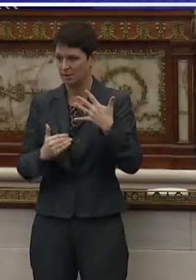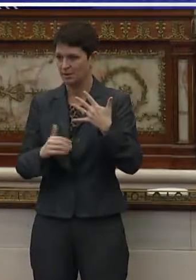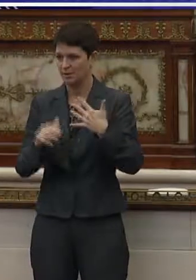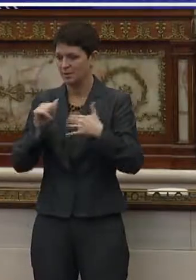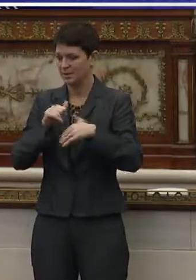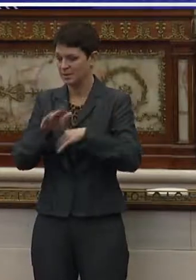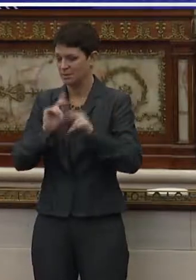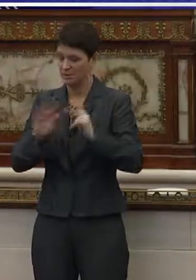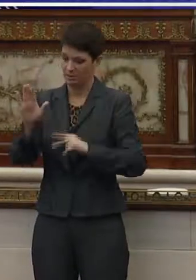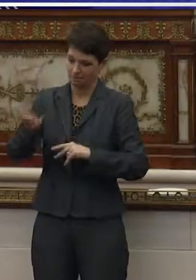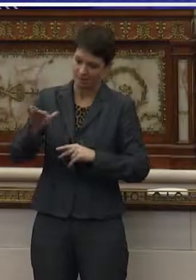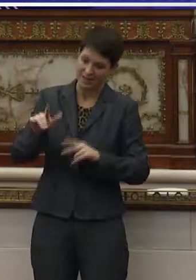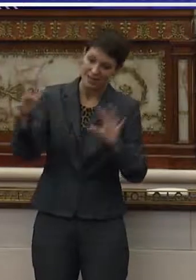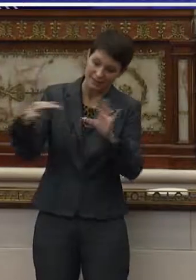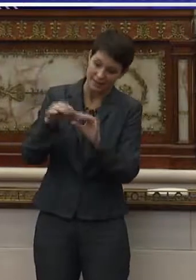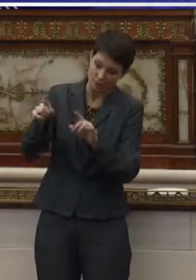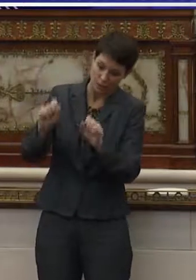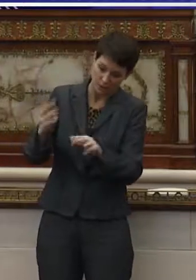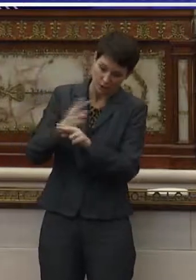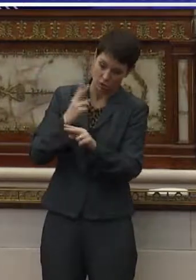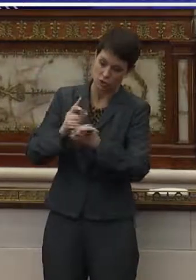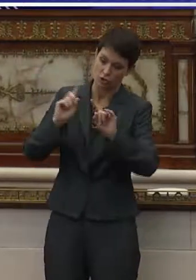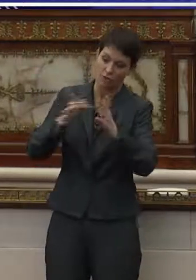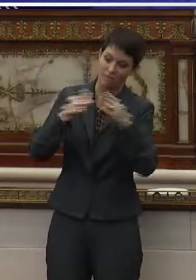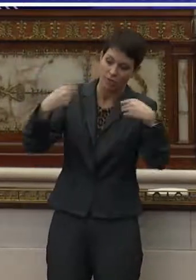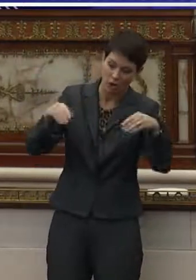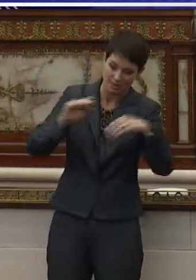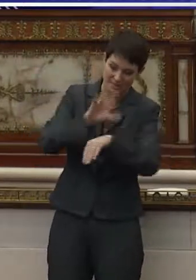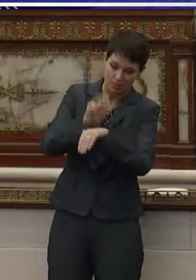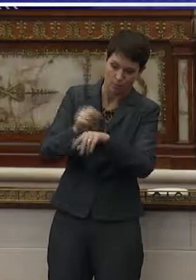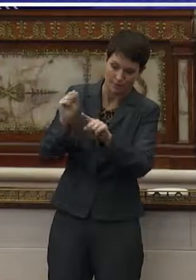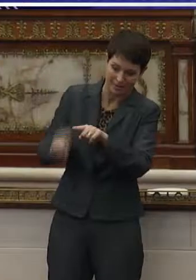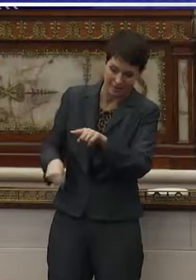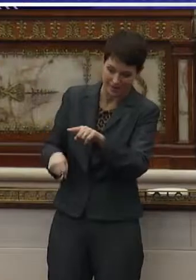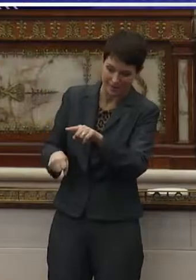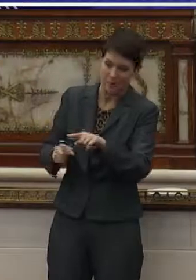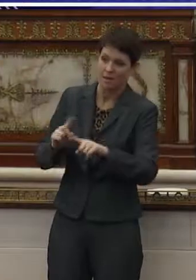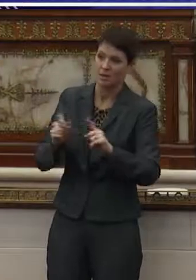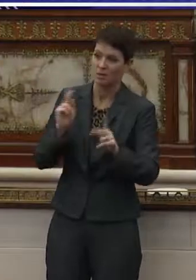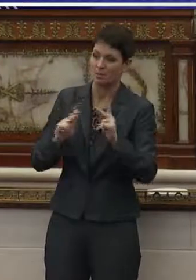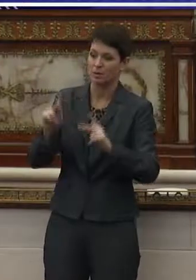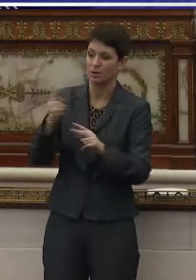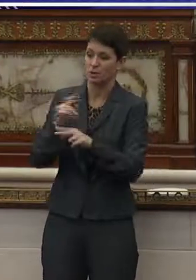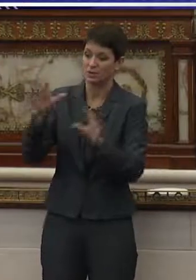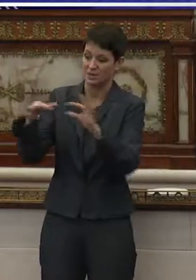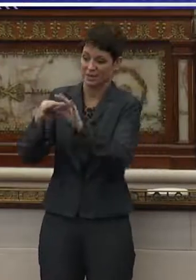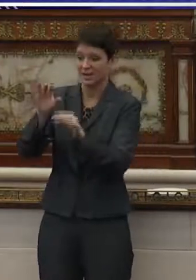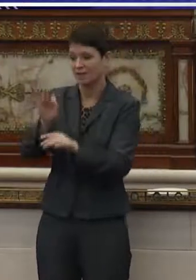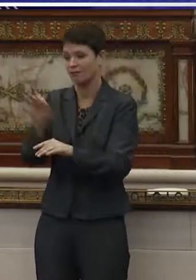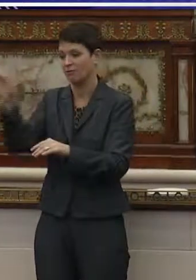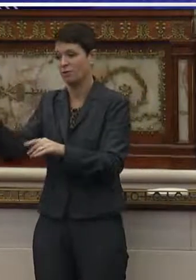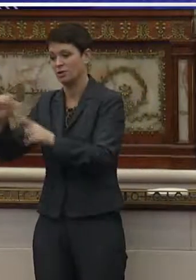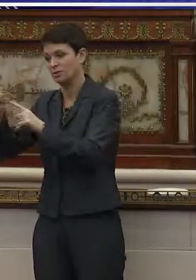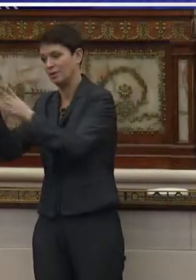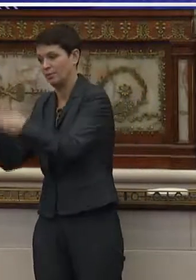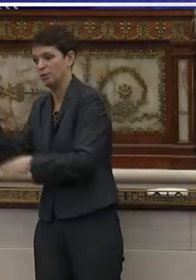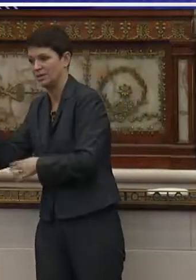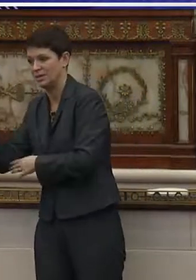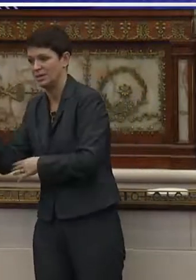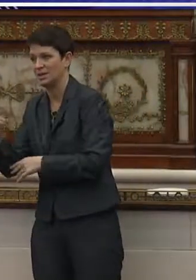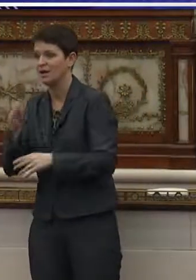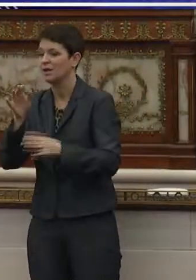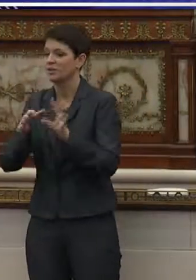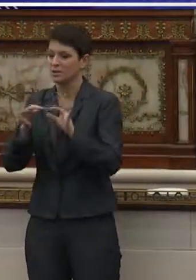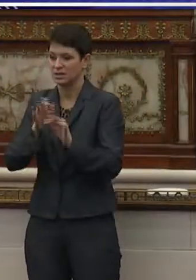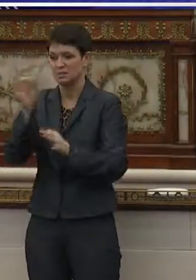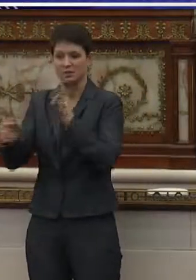people, here's a link that you can use to go to the pharmacy and set up an appointment. But people can take that link and they can forward it to somebody else, and those links have been